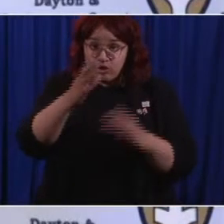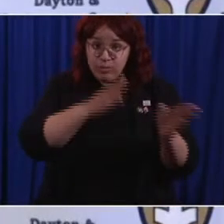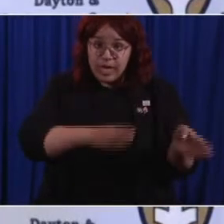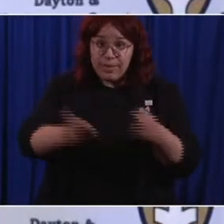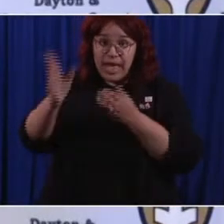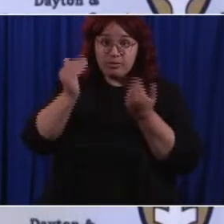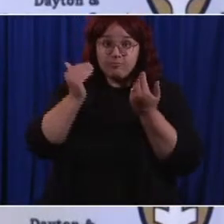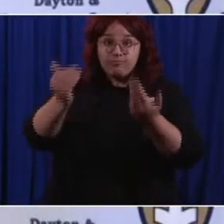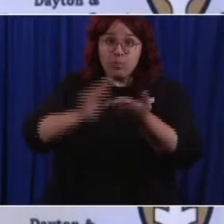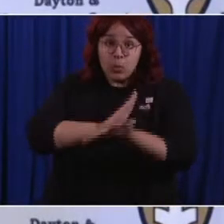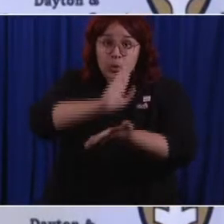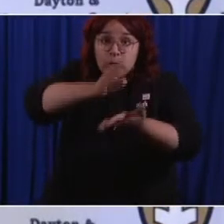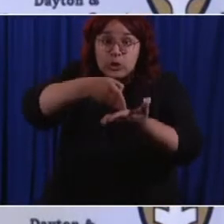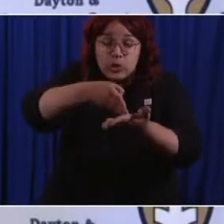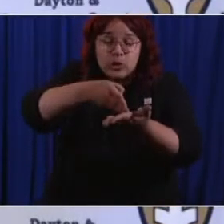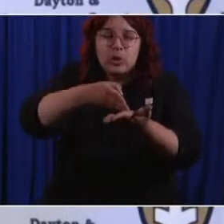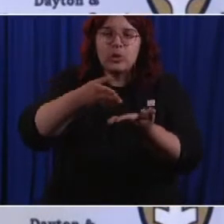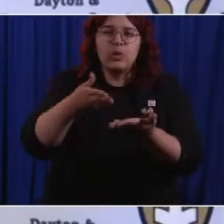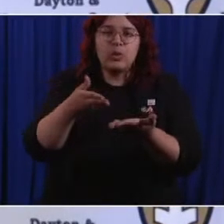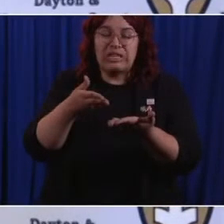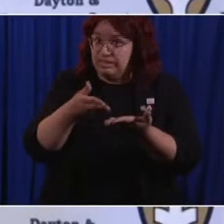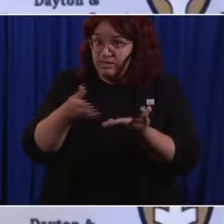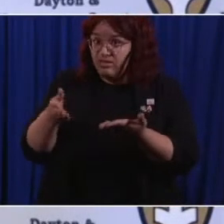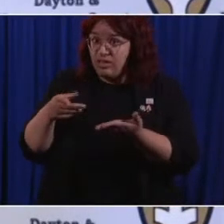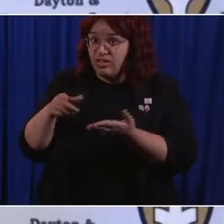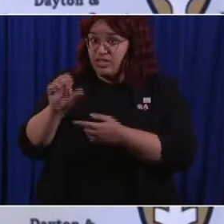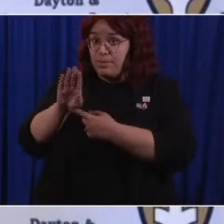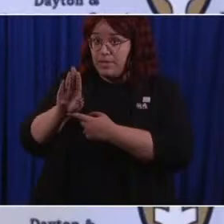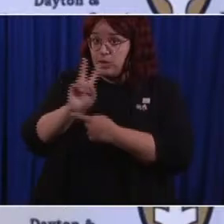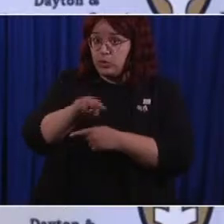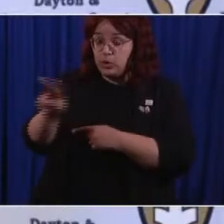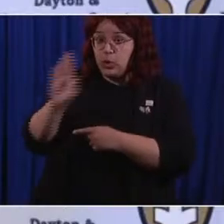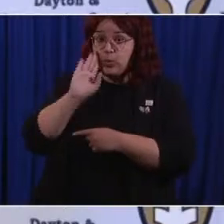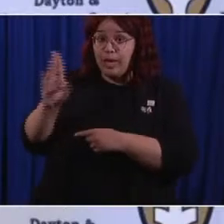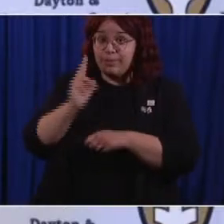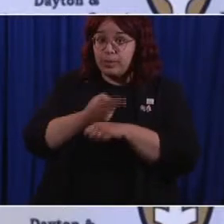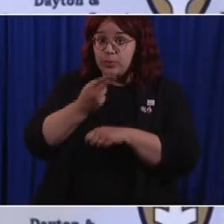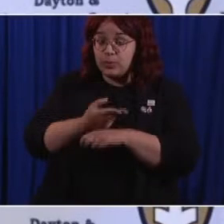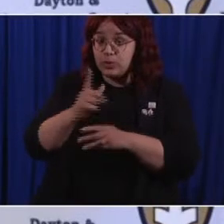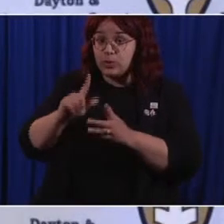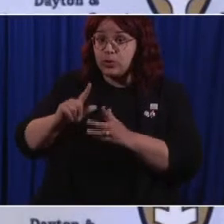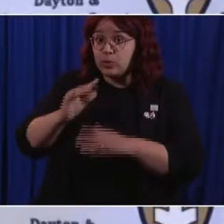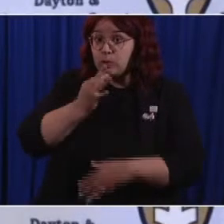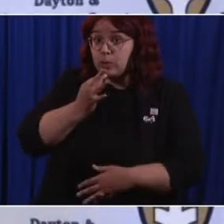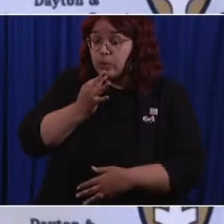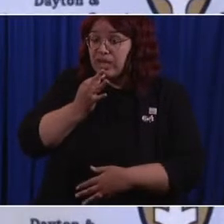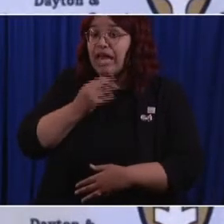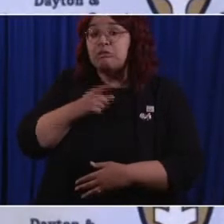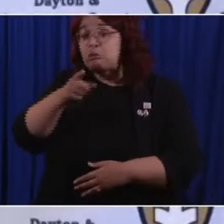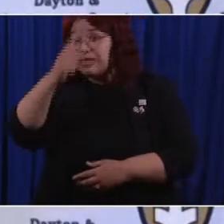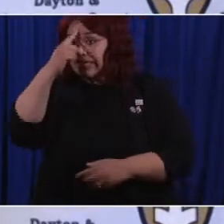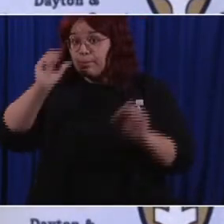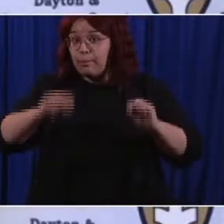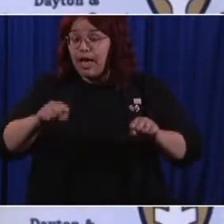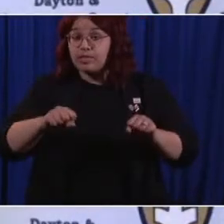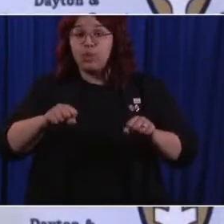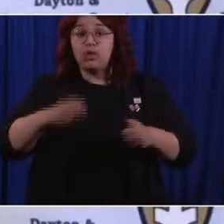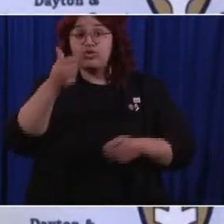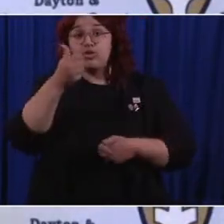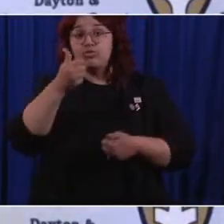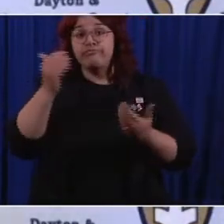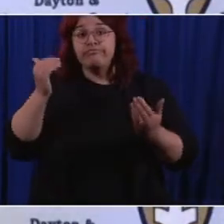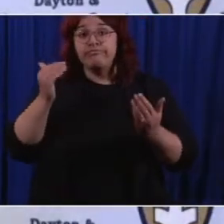it goes into effect in 90 days? And is there a potential that you could escalate this to a federal appeals court?